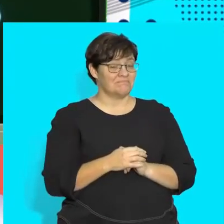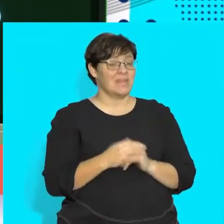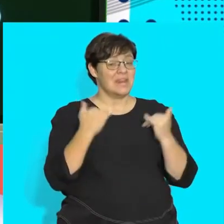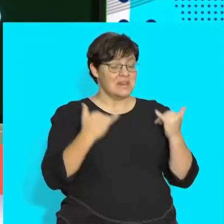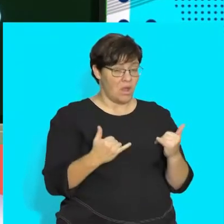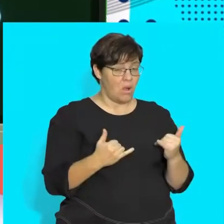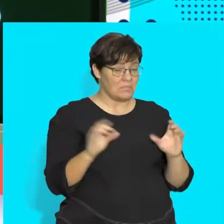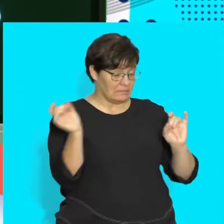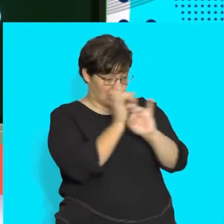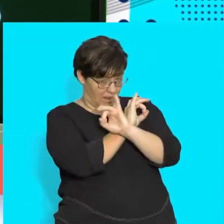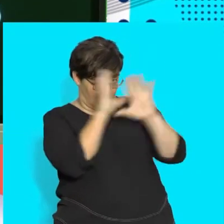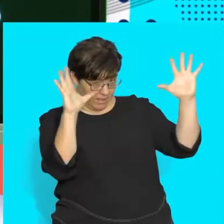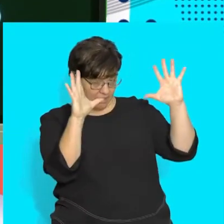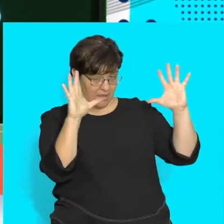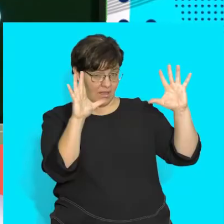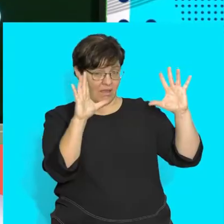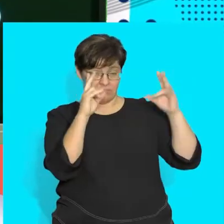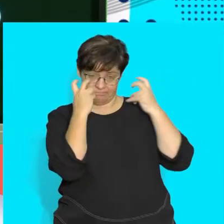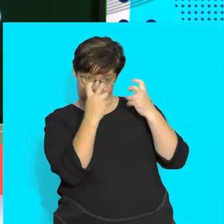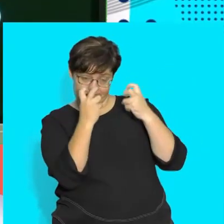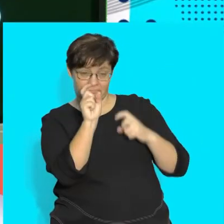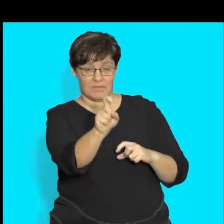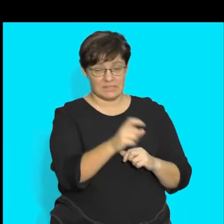where we need to be really switched on, all right?